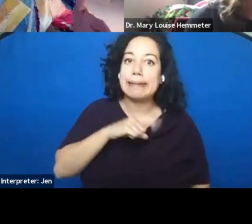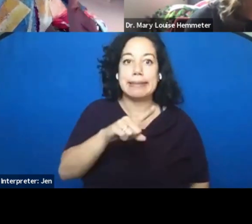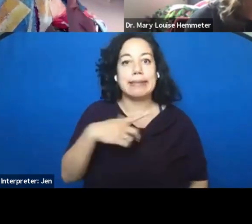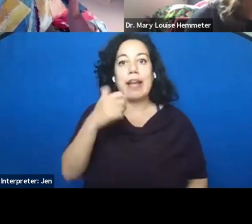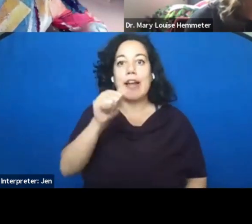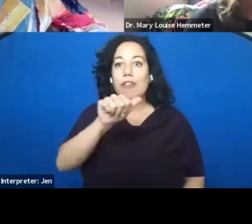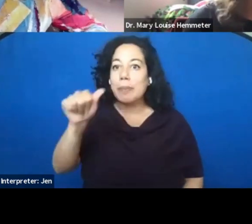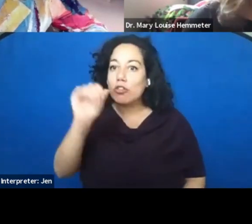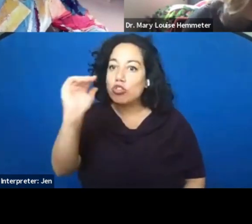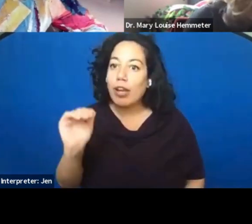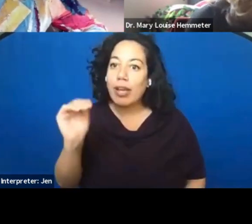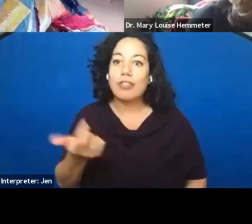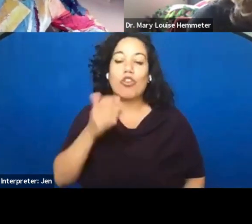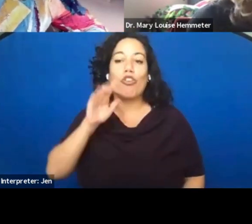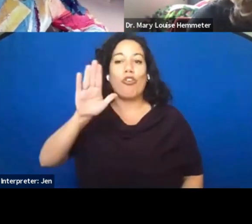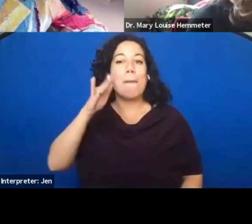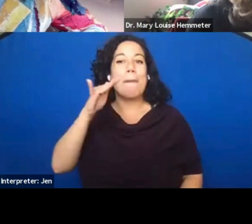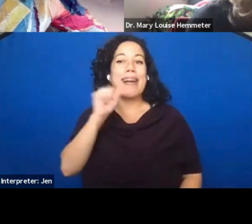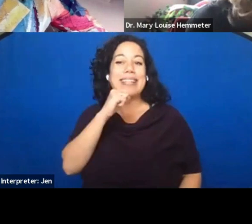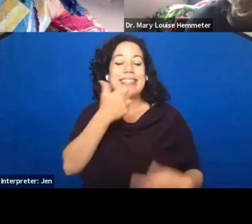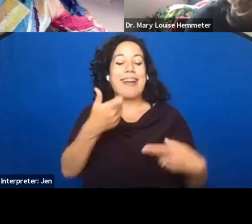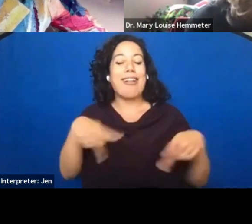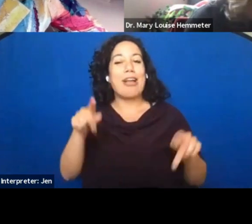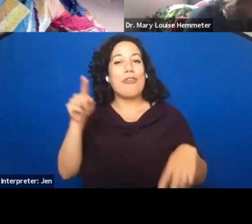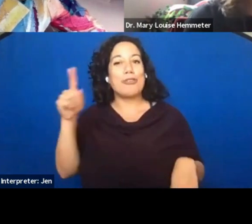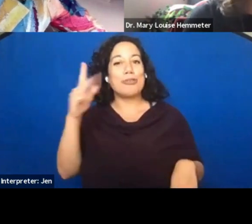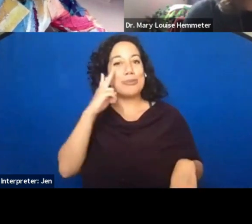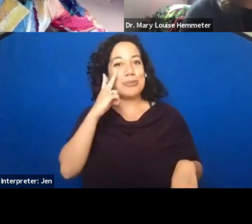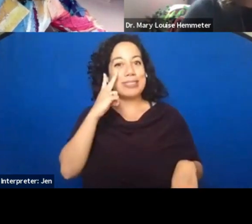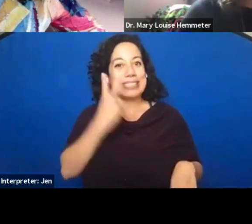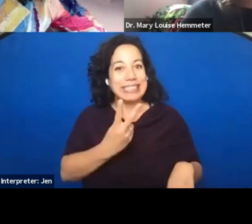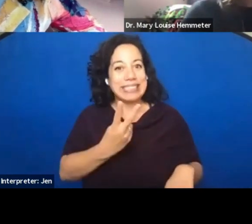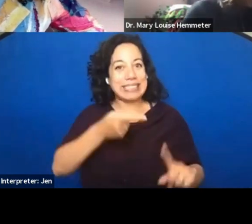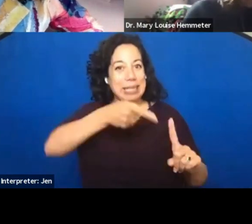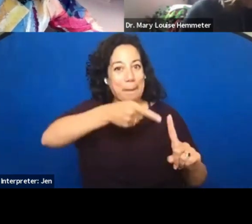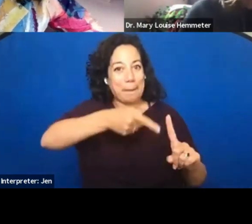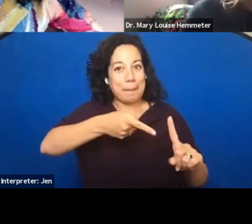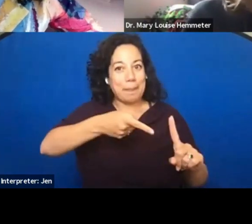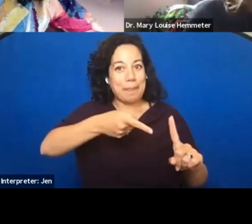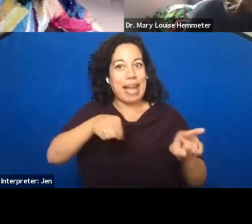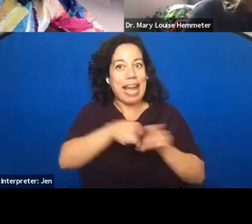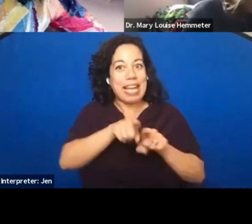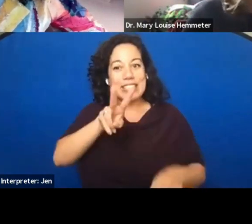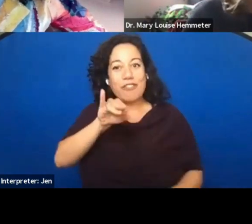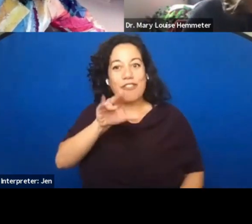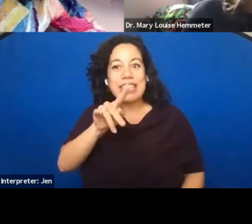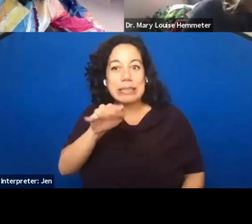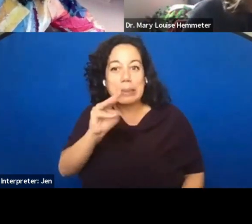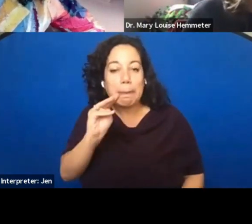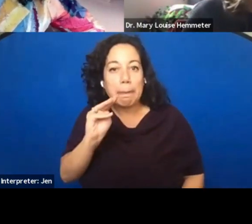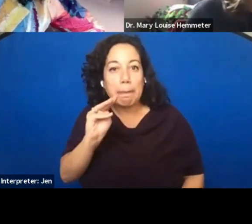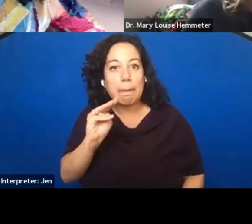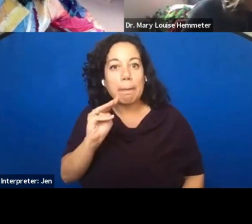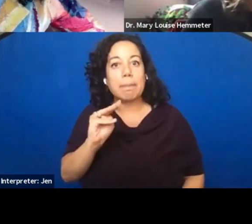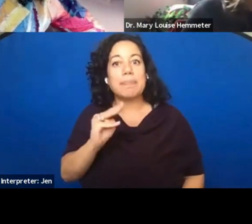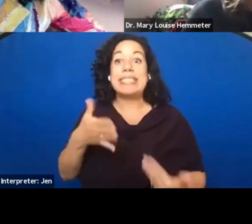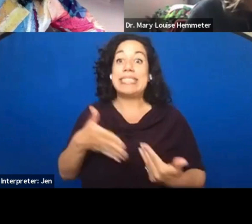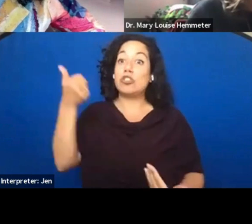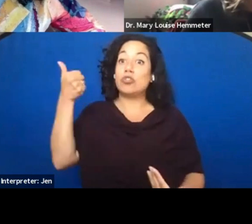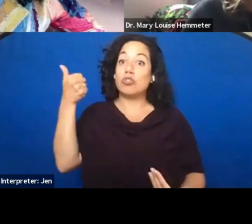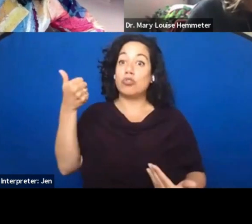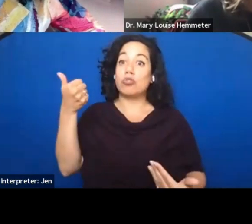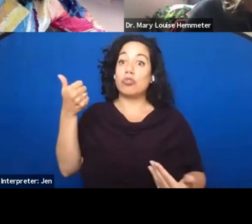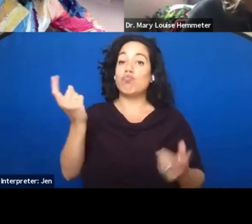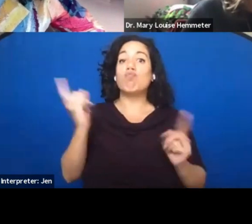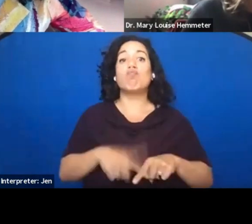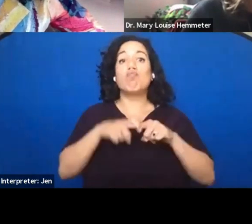that her bias did not allow her to see him as the victim. And it was much easier to suspend